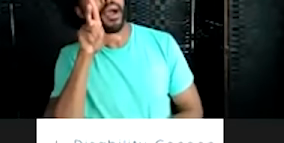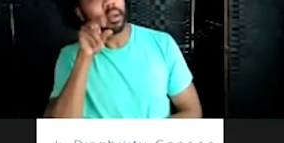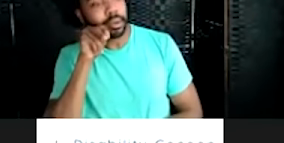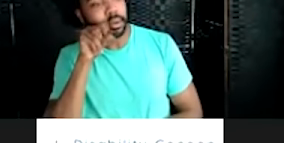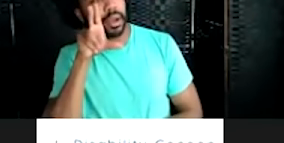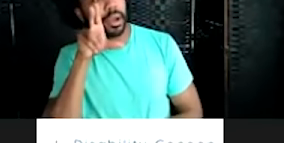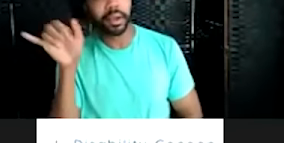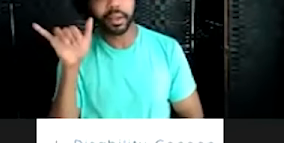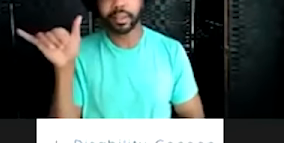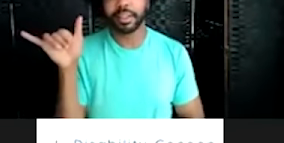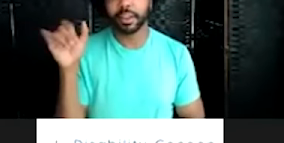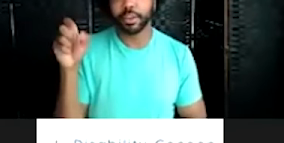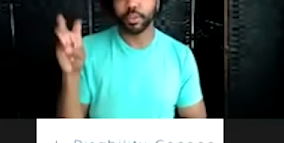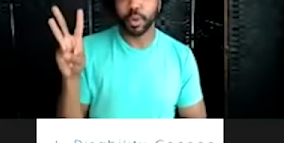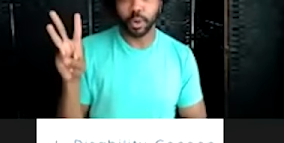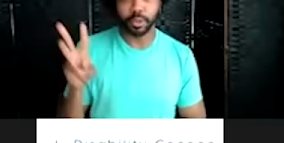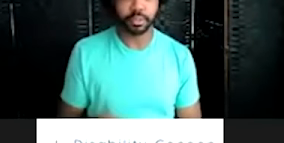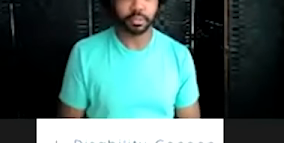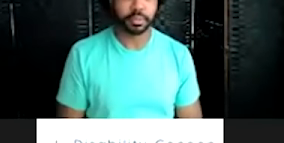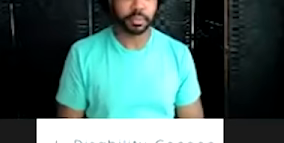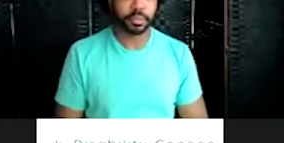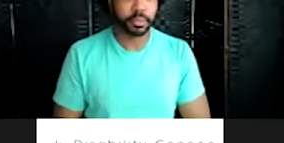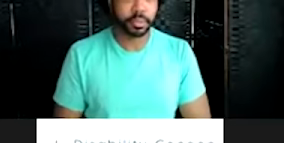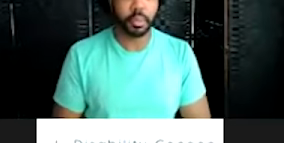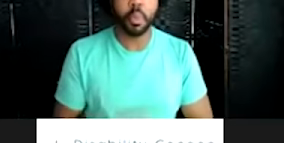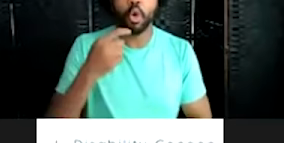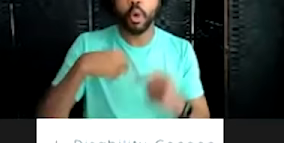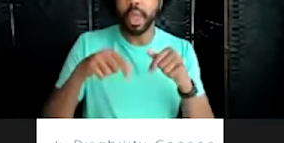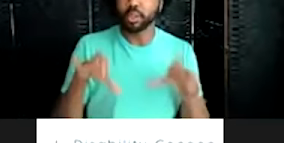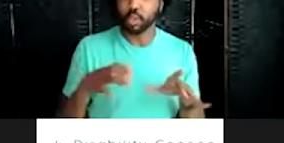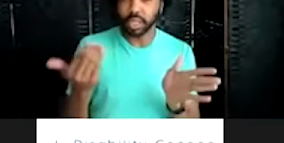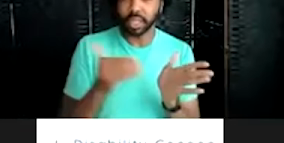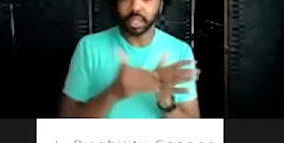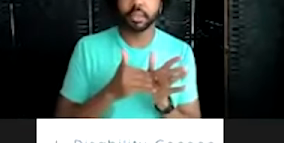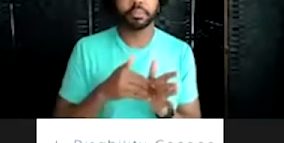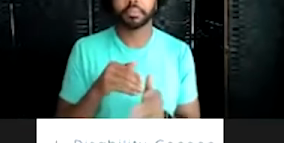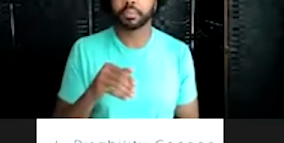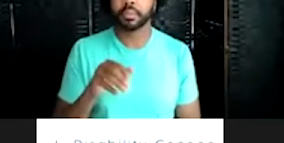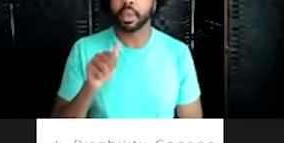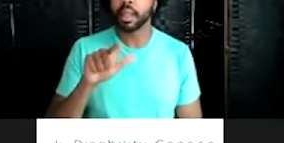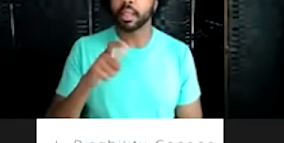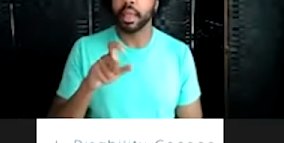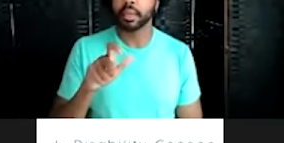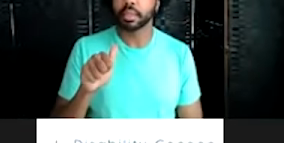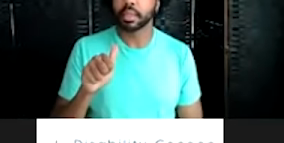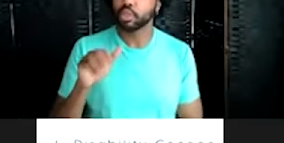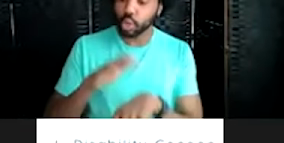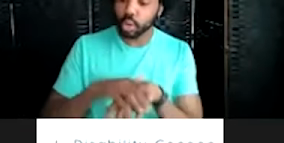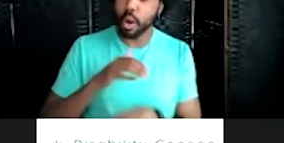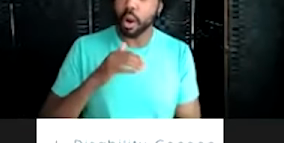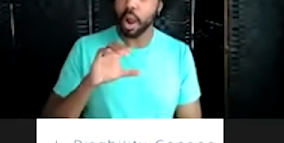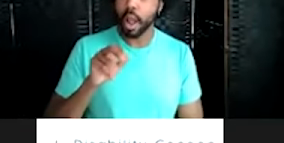So I'm going to go back. I'm going to do the same thing. Alexa, turn on Connie's lamp.